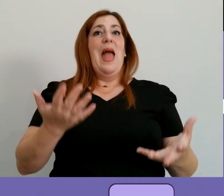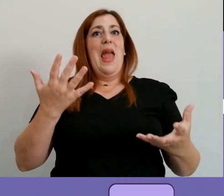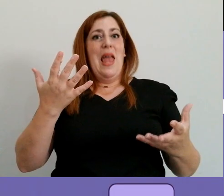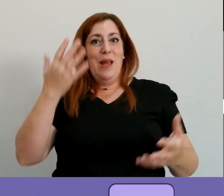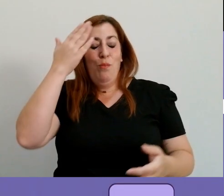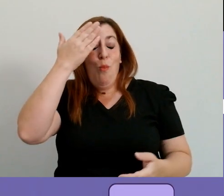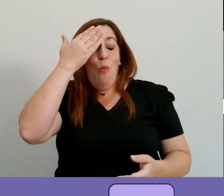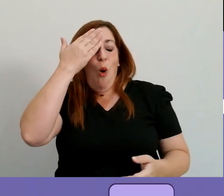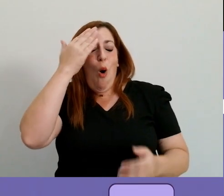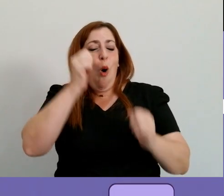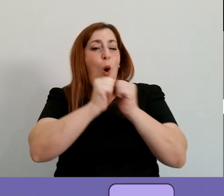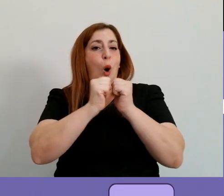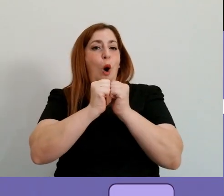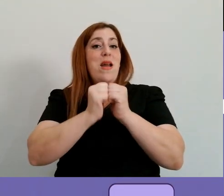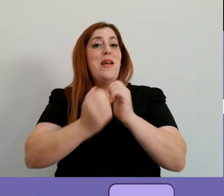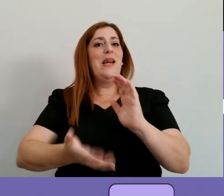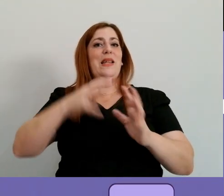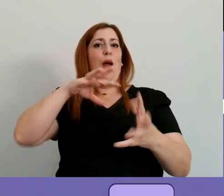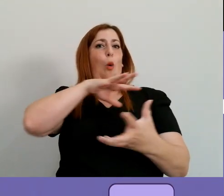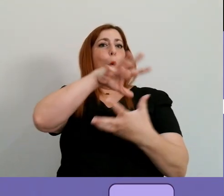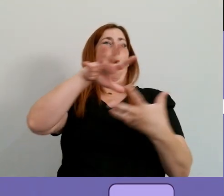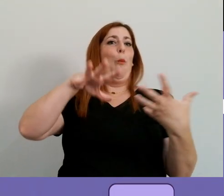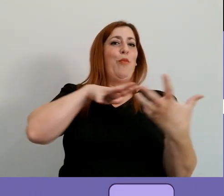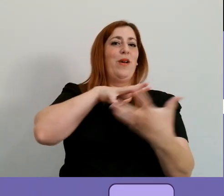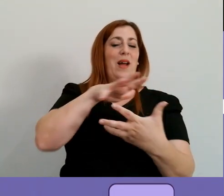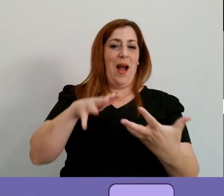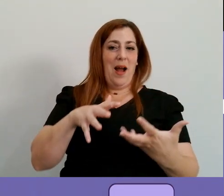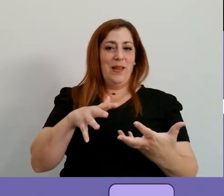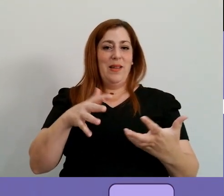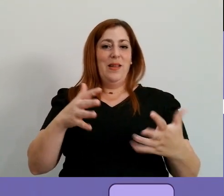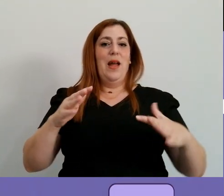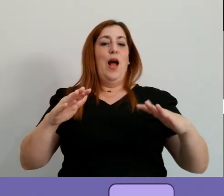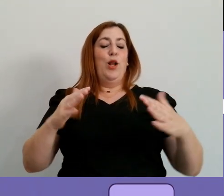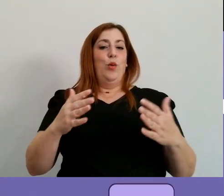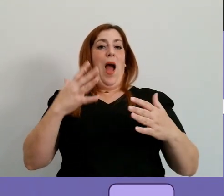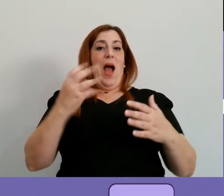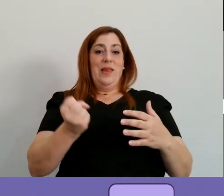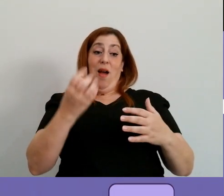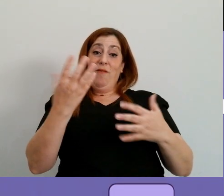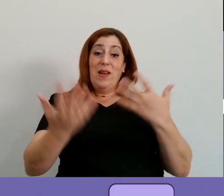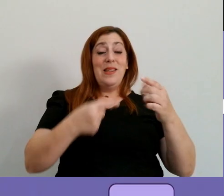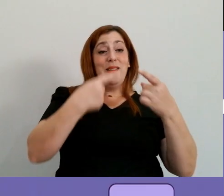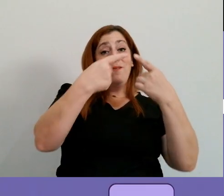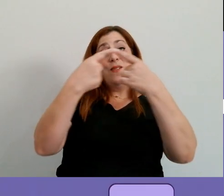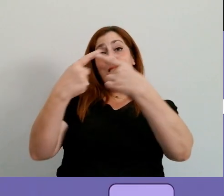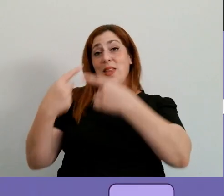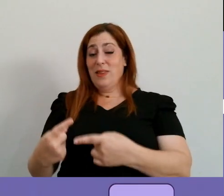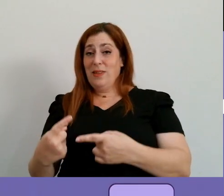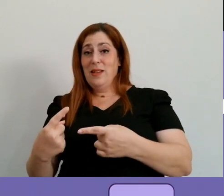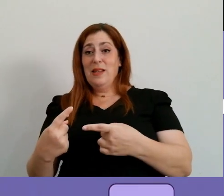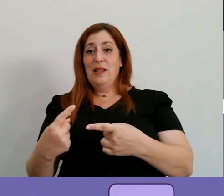at all, which is what makes them so cool to learn about. Instead, you can think of different traits